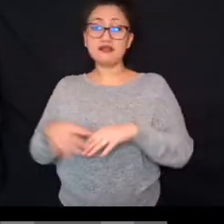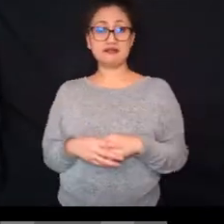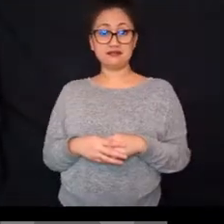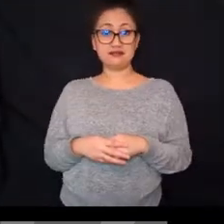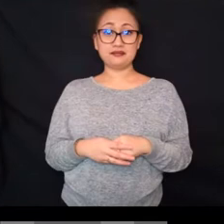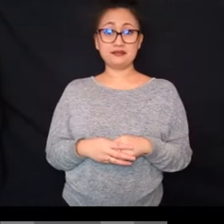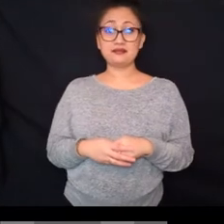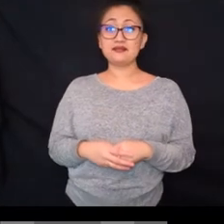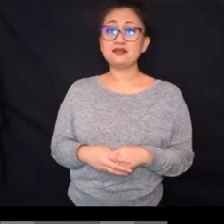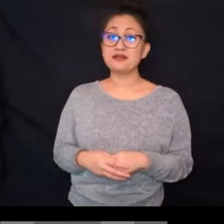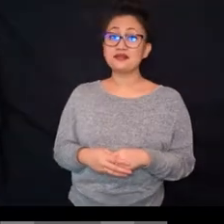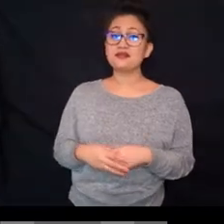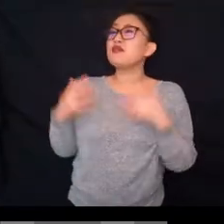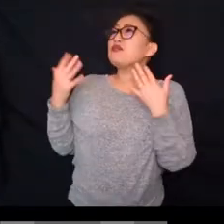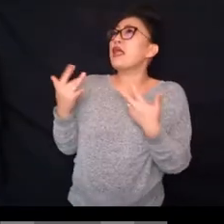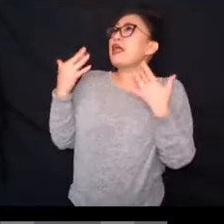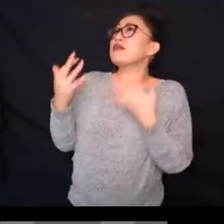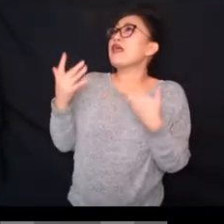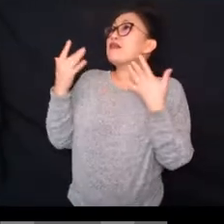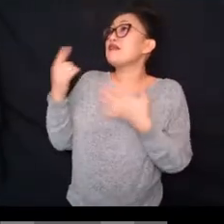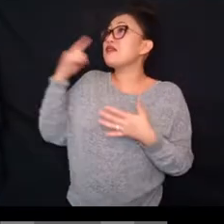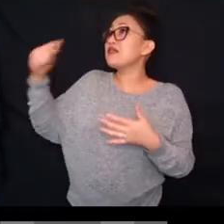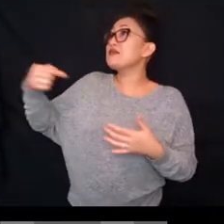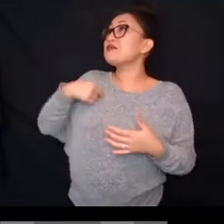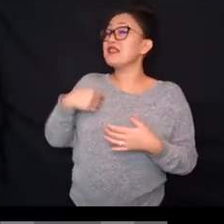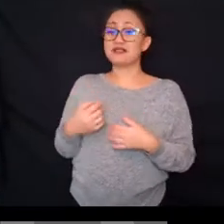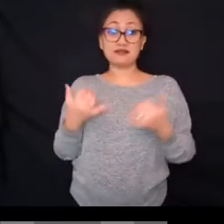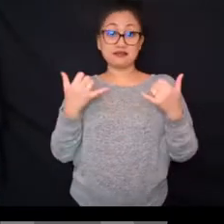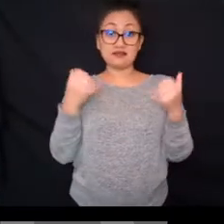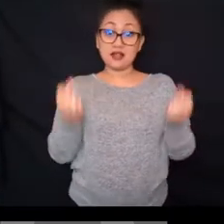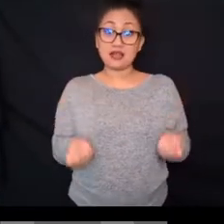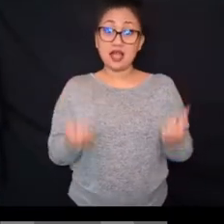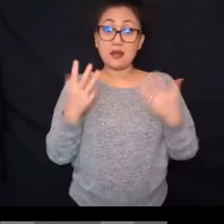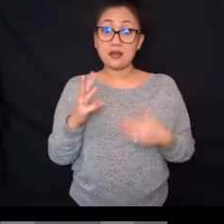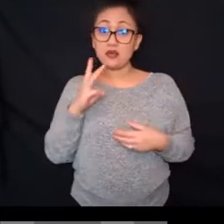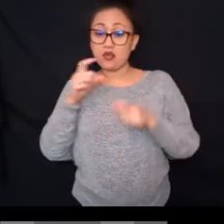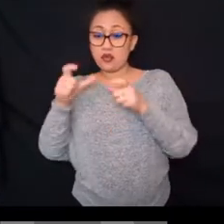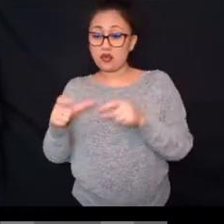he cried. Wait for me. How many's in the water, Miss Emma?